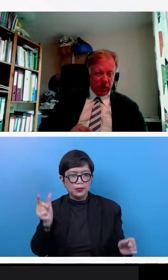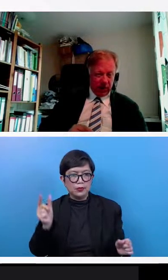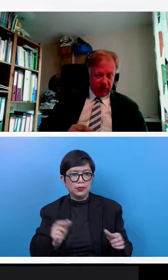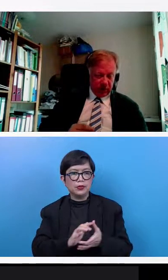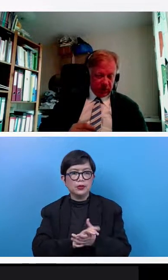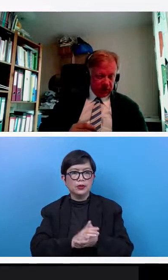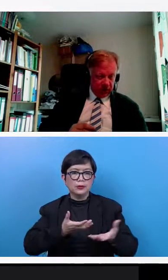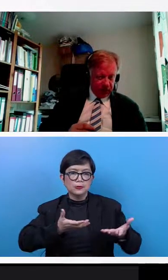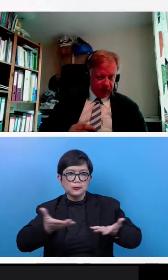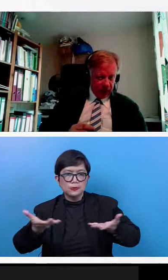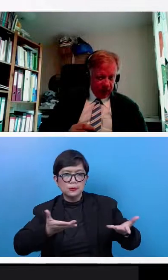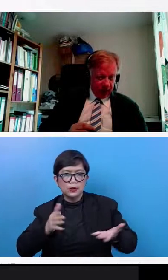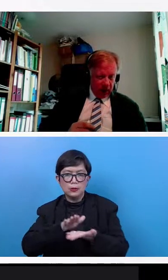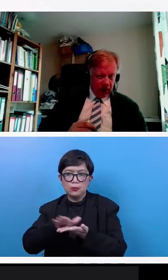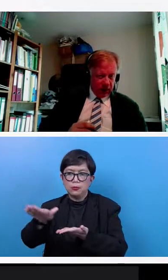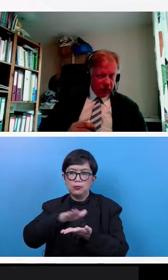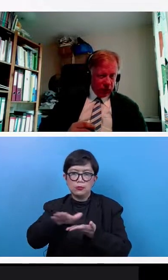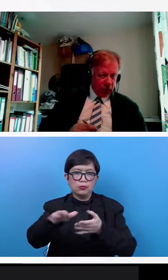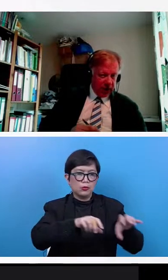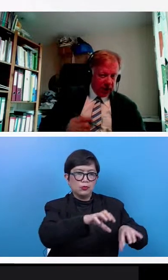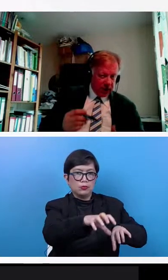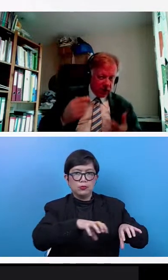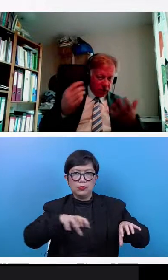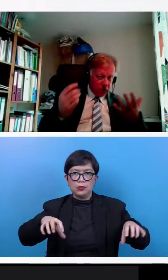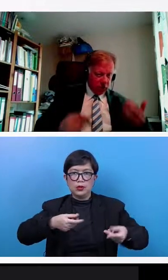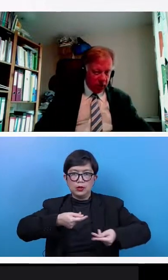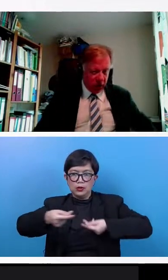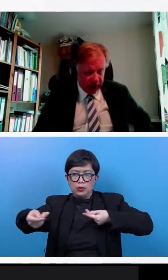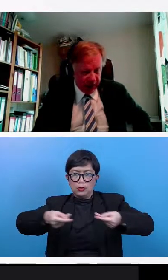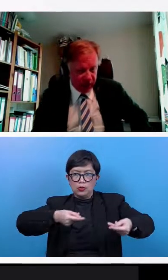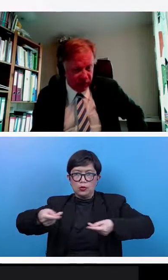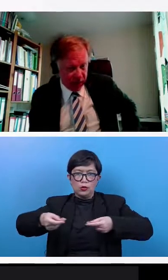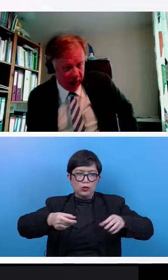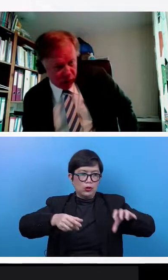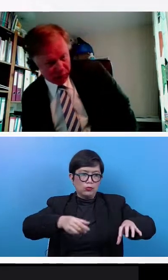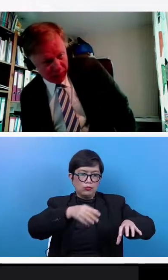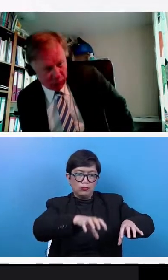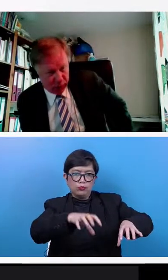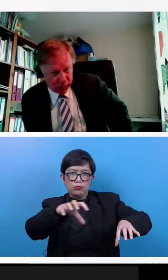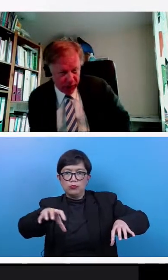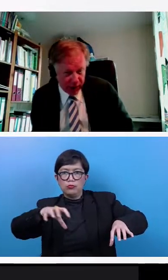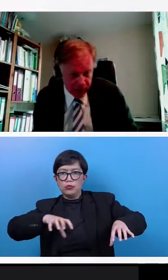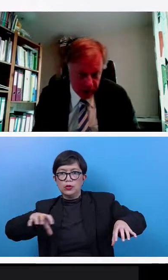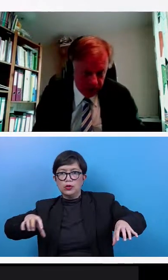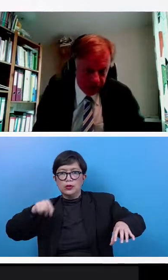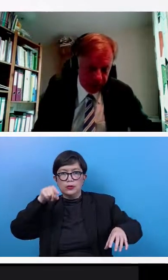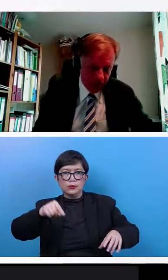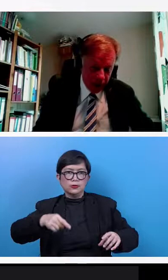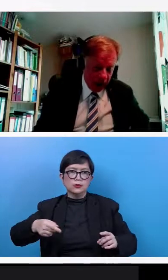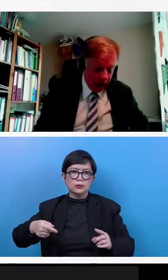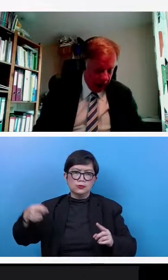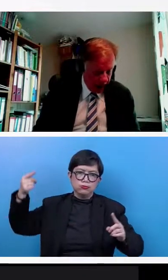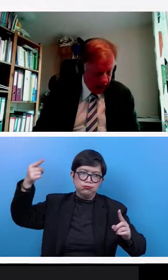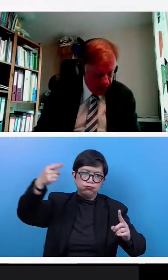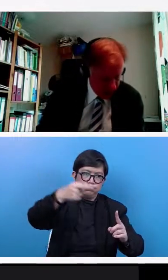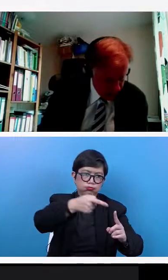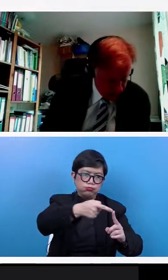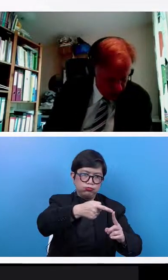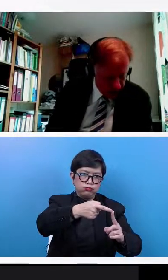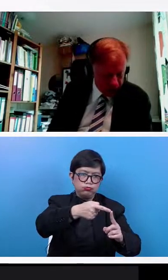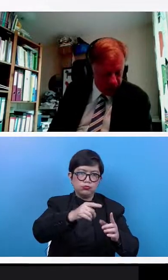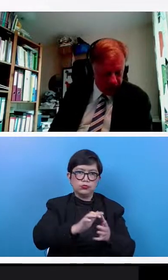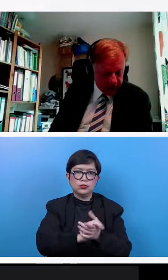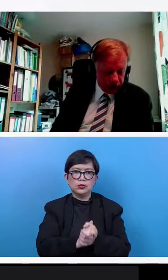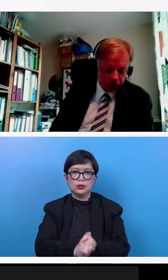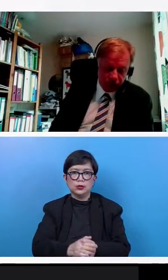on governance. This should lead to an identification of priority needs and